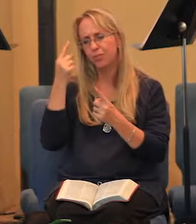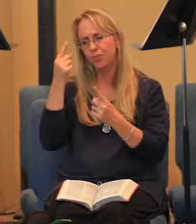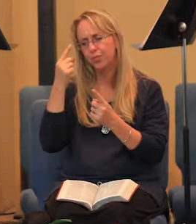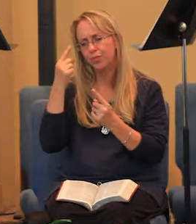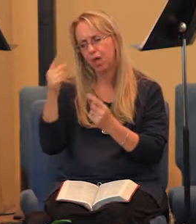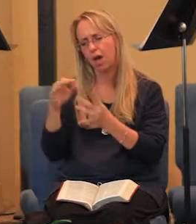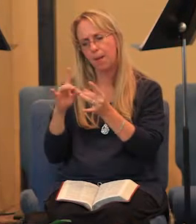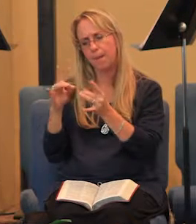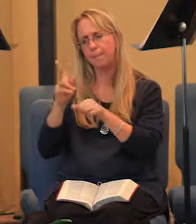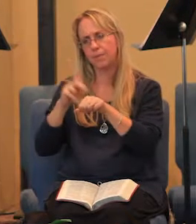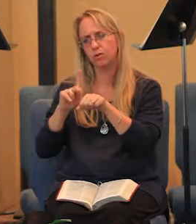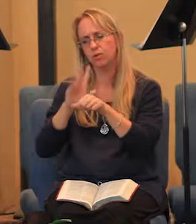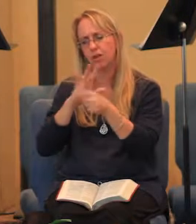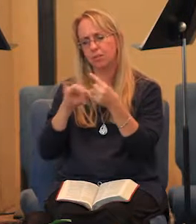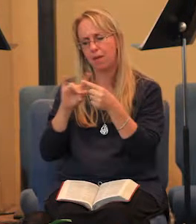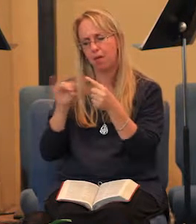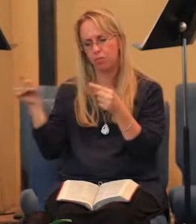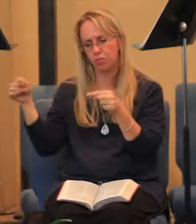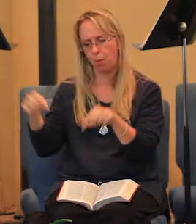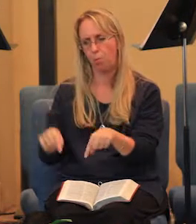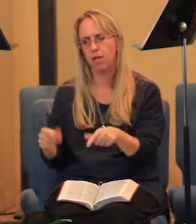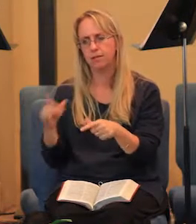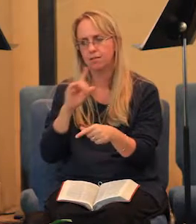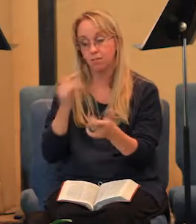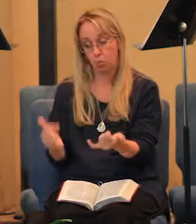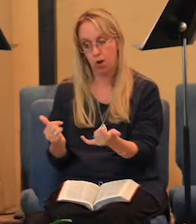present reality.